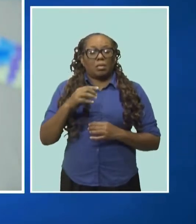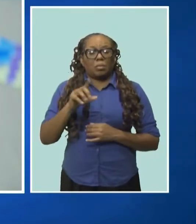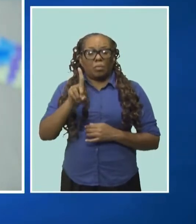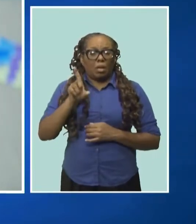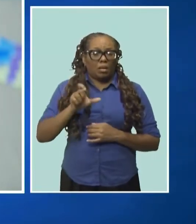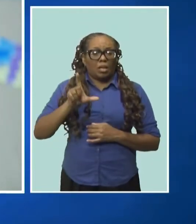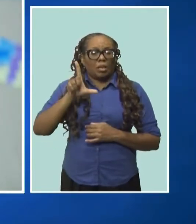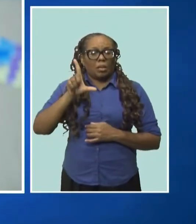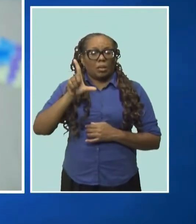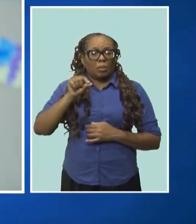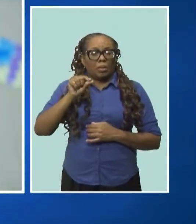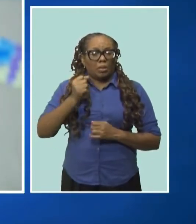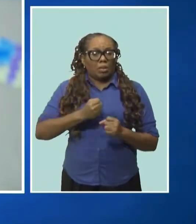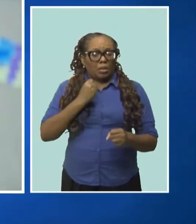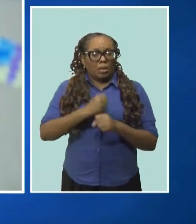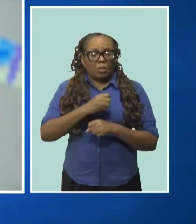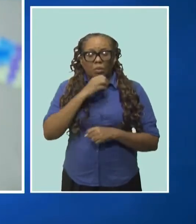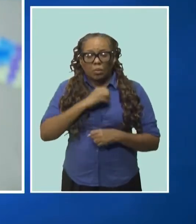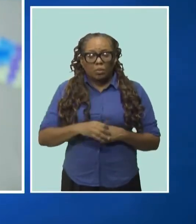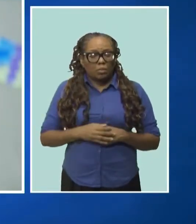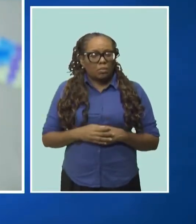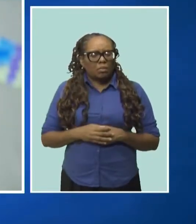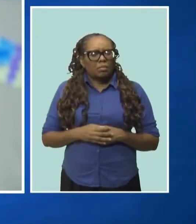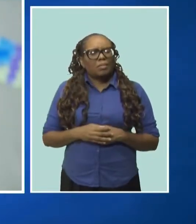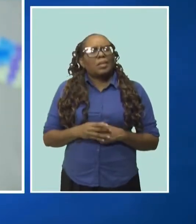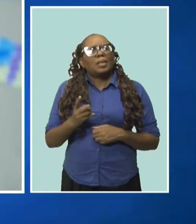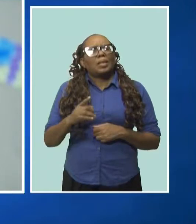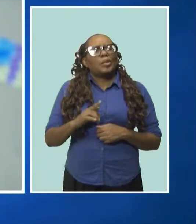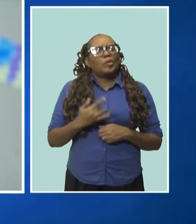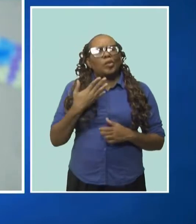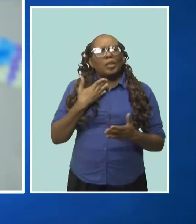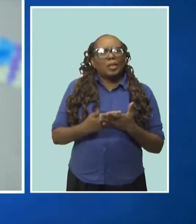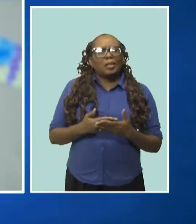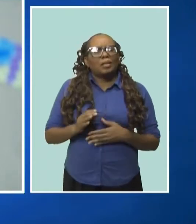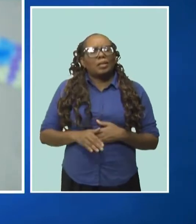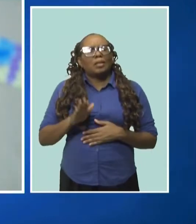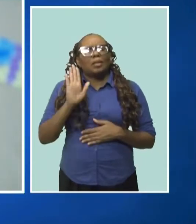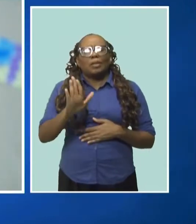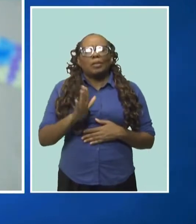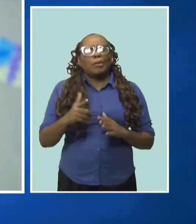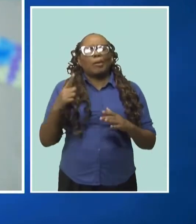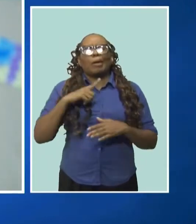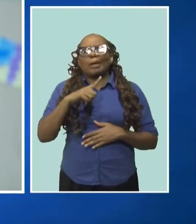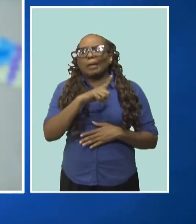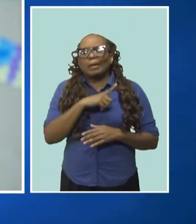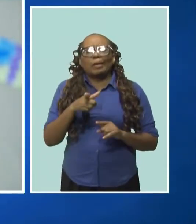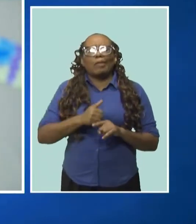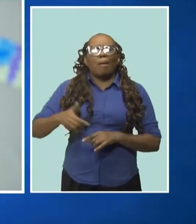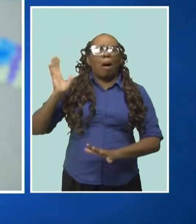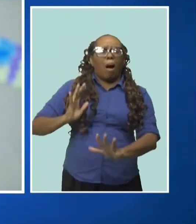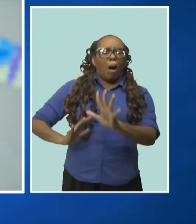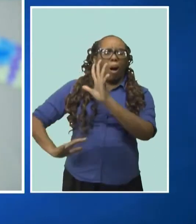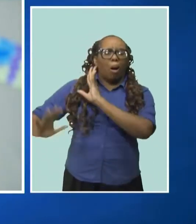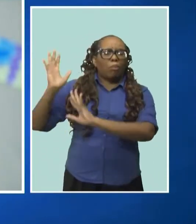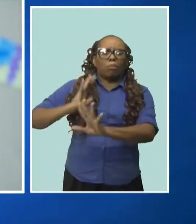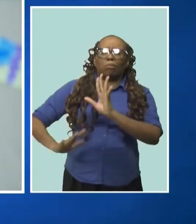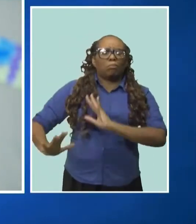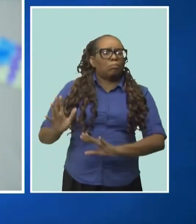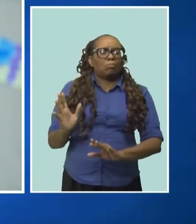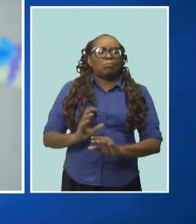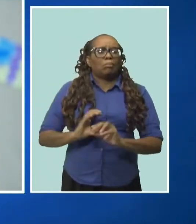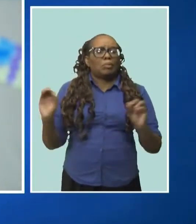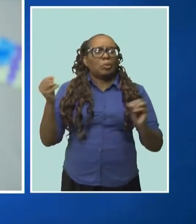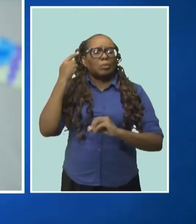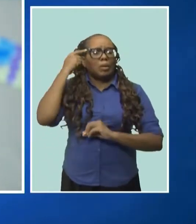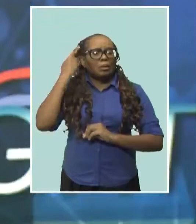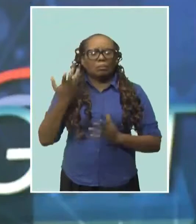Now, how could you feel comfortable in 2024 being guided by legislation from the 1900s? Makes no